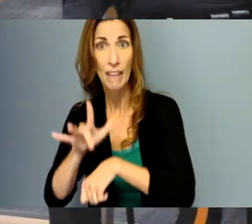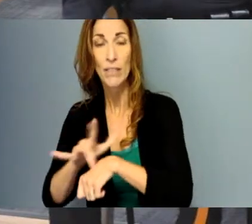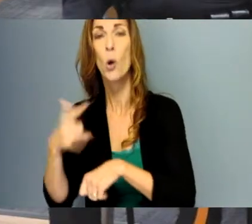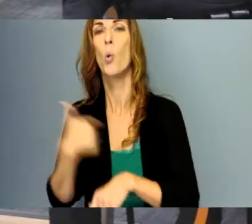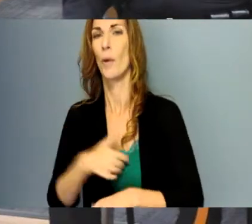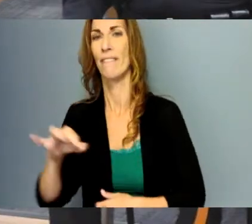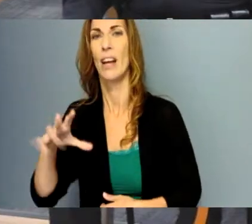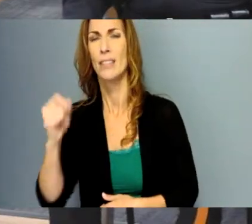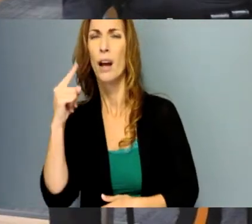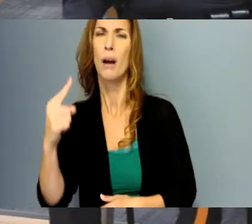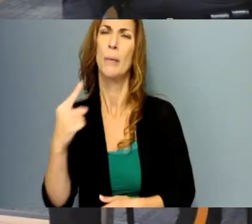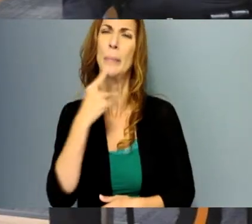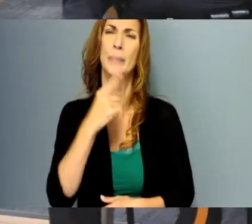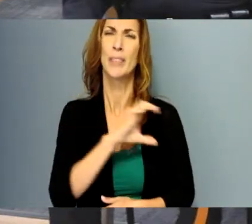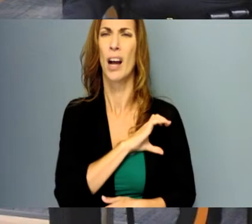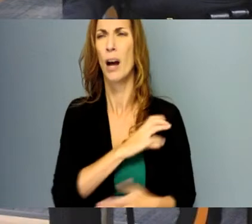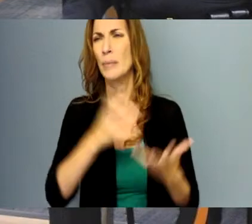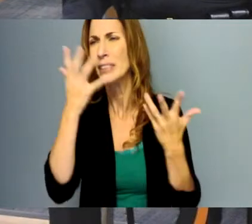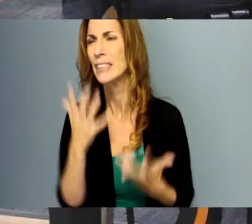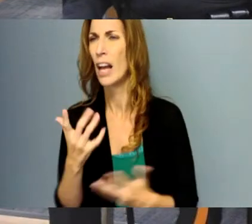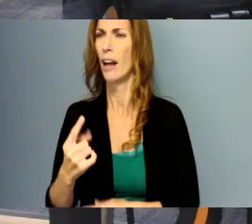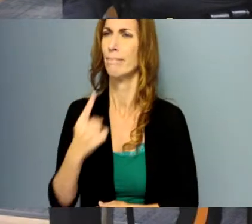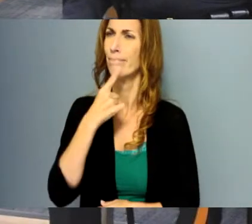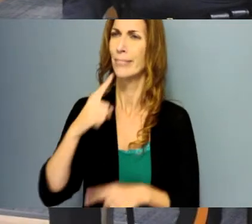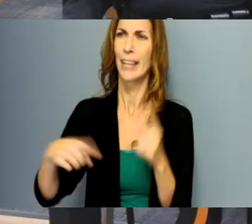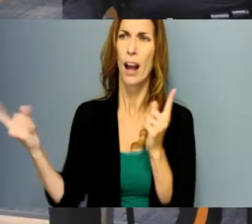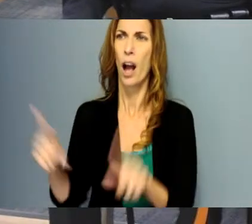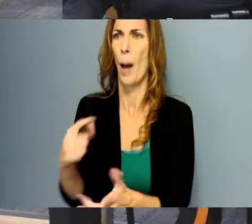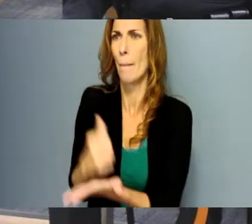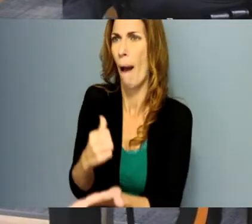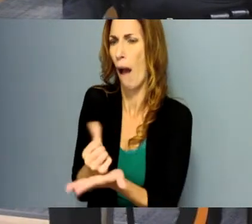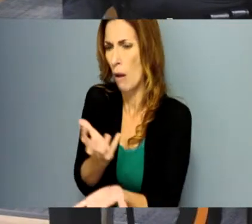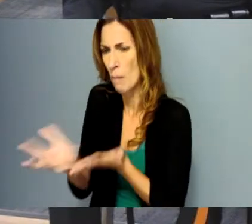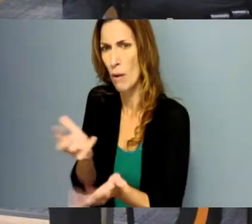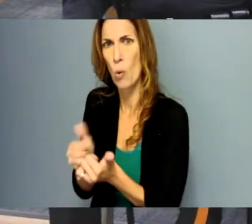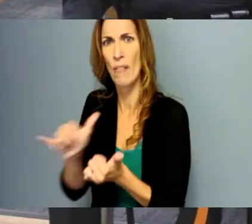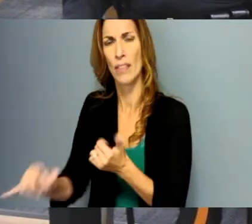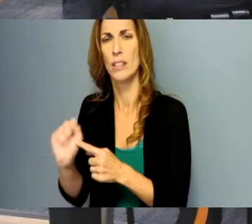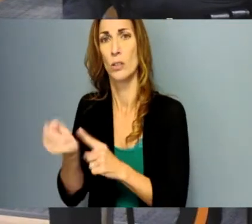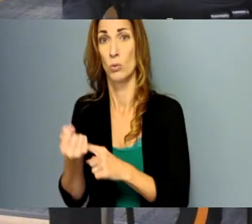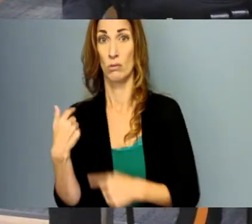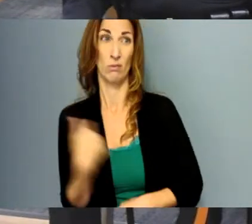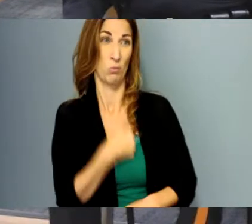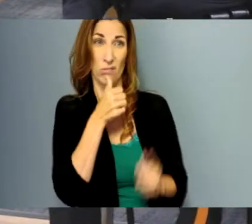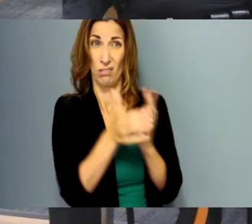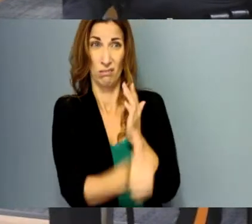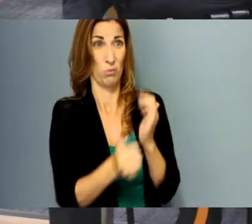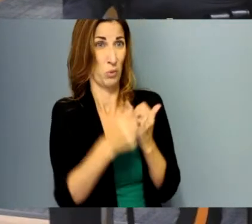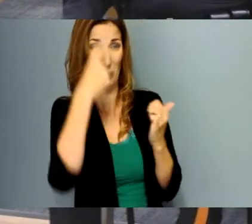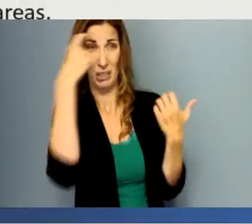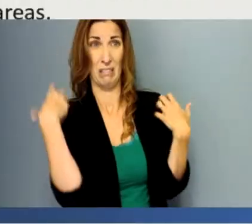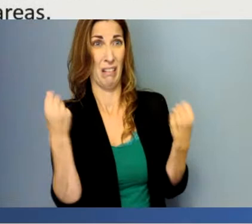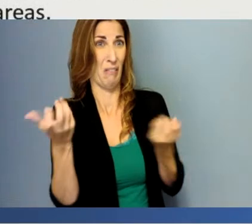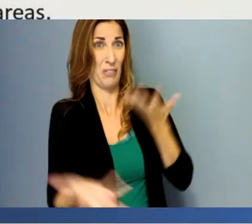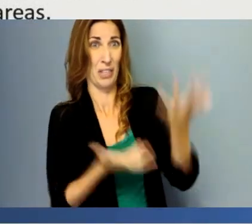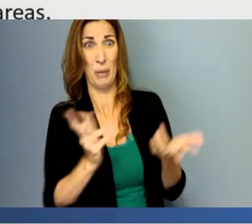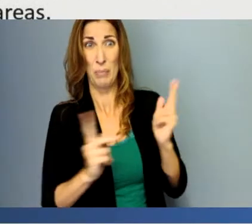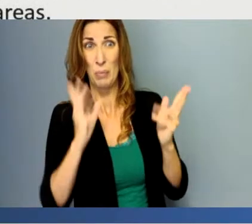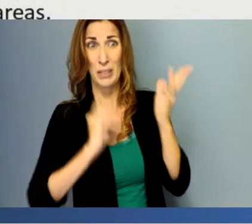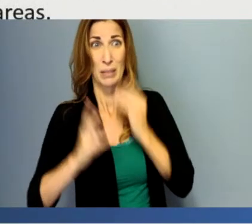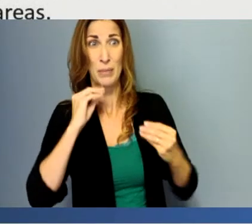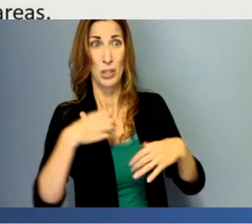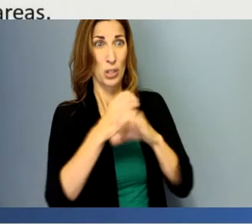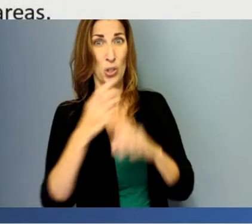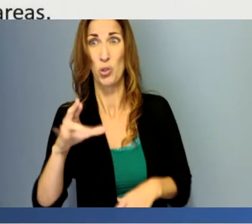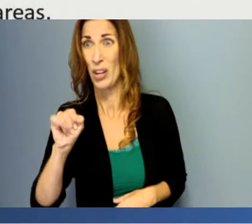cops are disappointed that Walt's not there to come out and help them. We're not the best at dealing with mental health, people in crisis. We do our